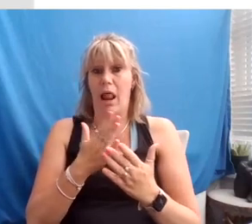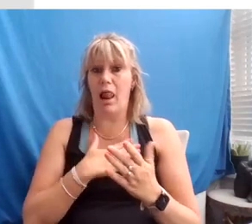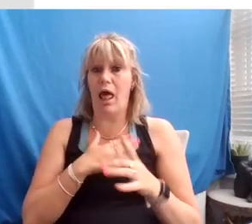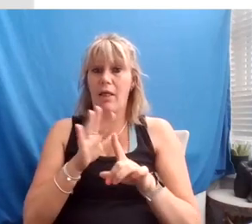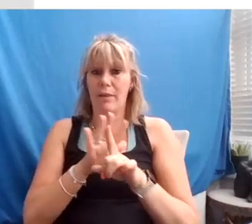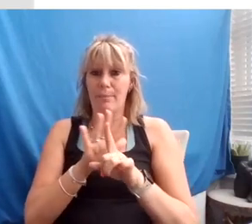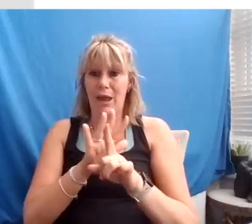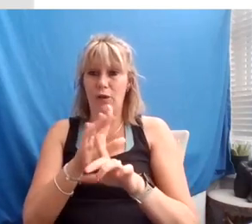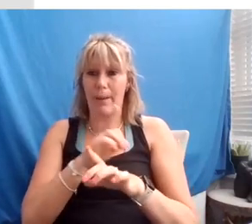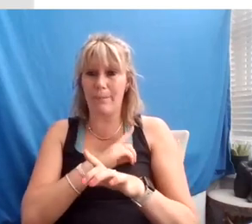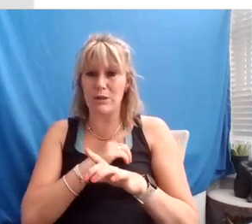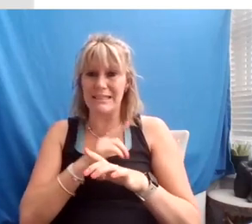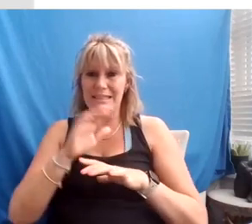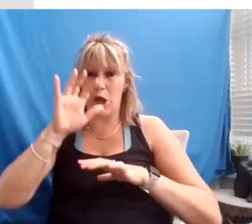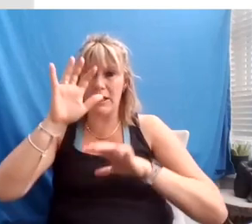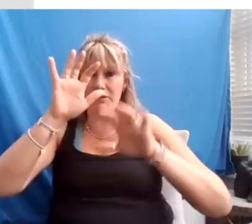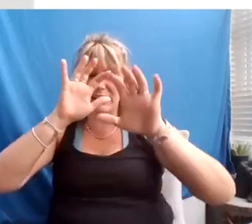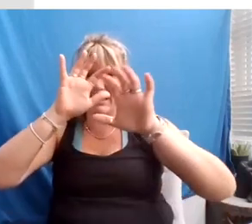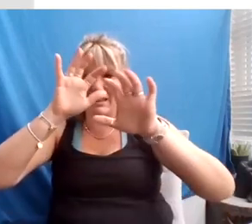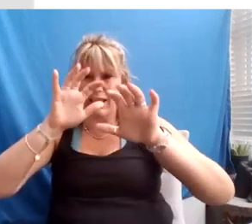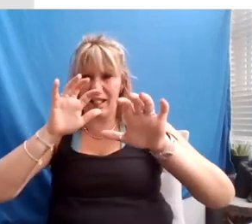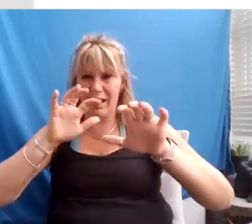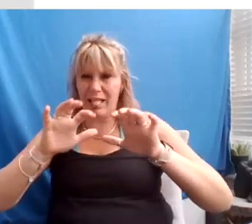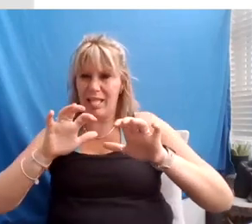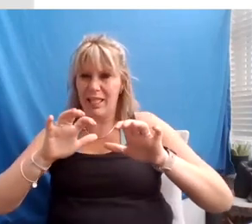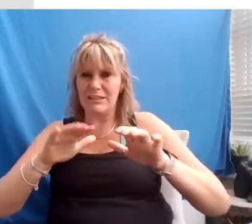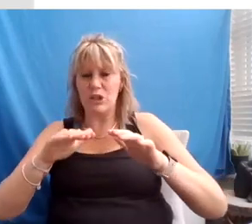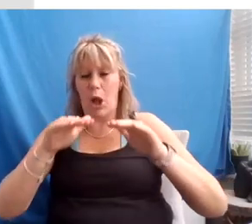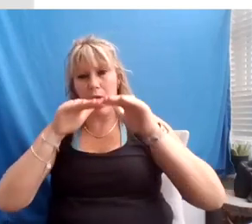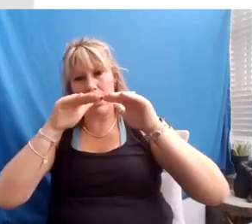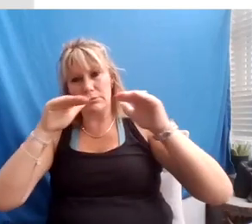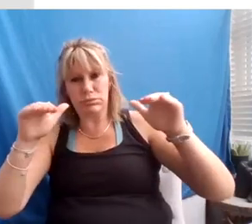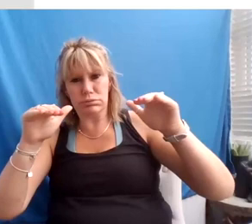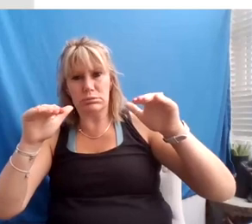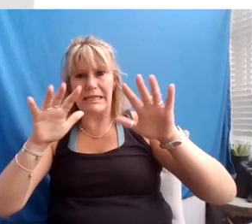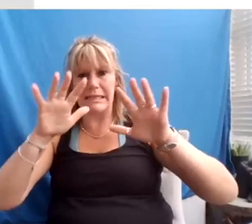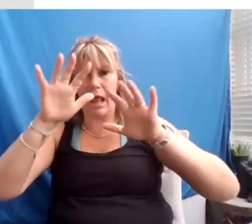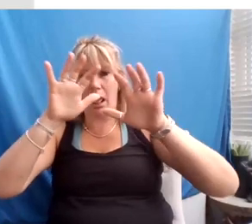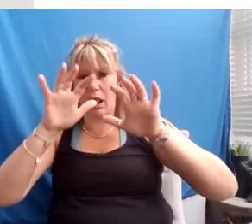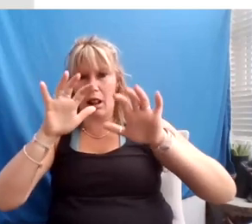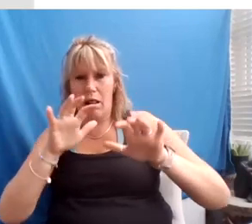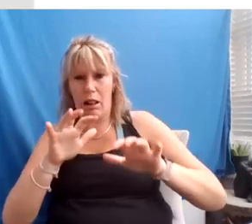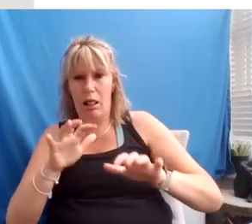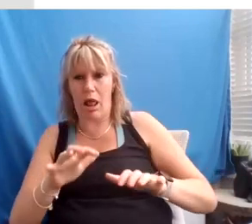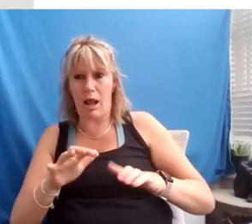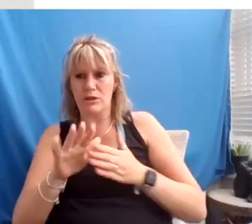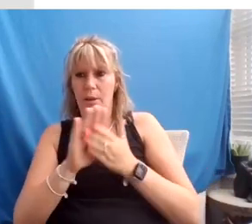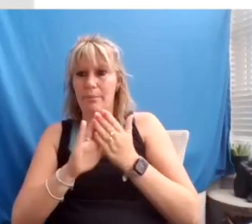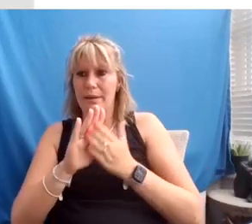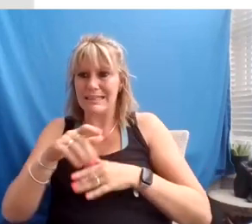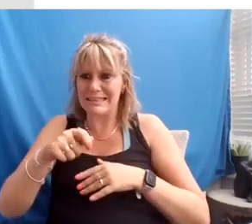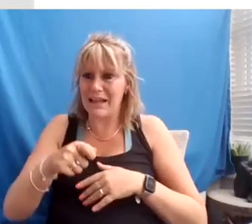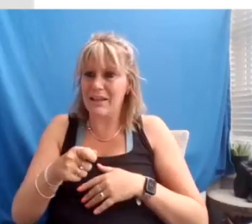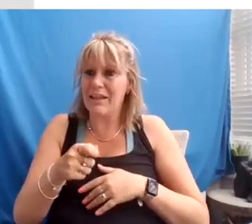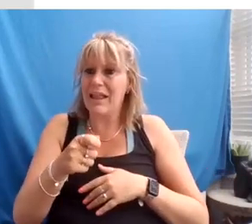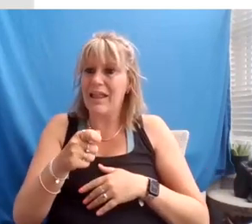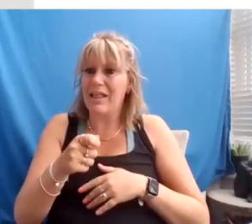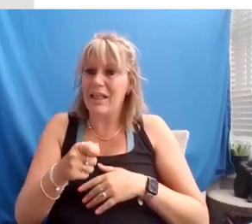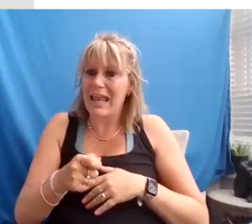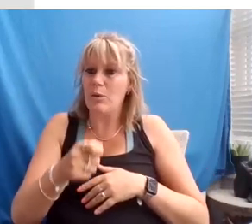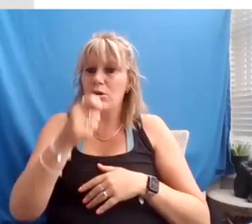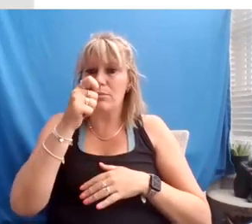the sort of unevenness of it, because that would have been, the ink would have been rolled onto the lino, so you've got